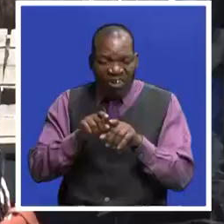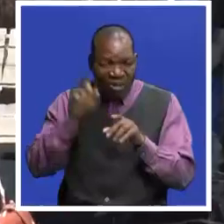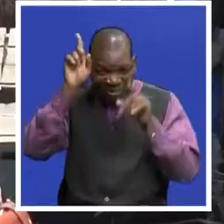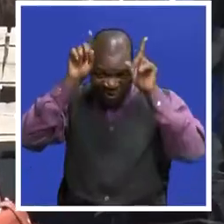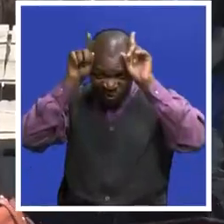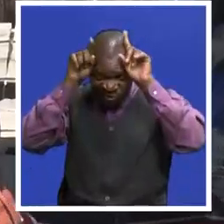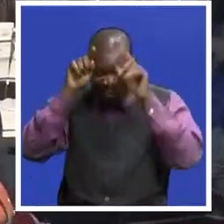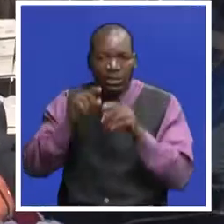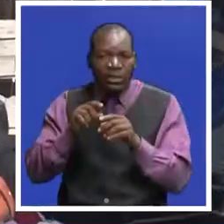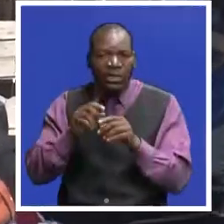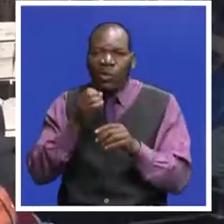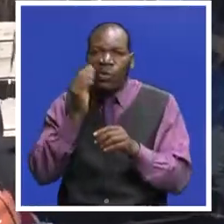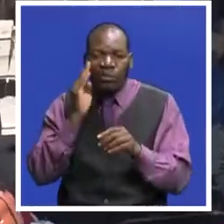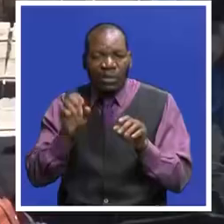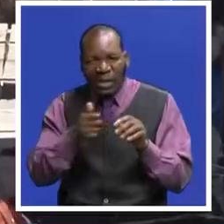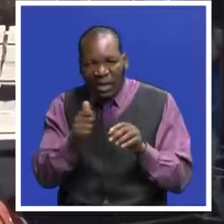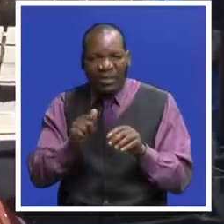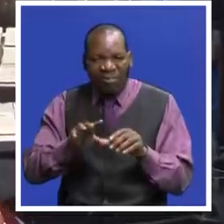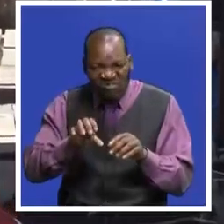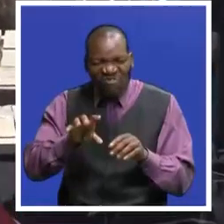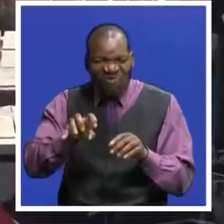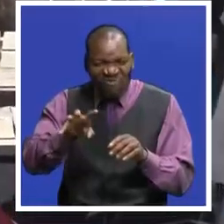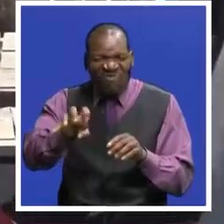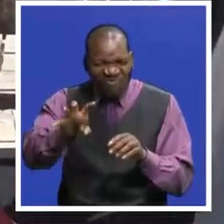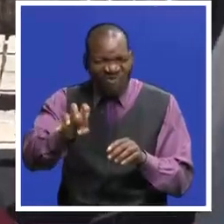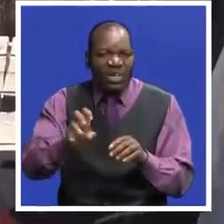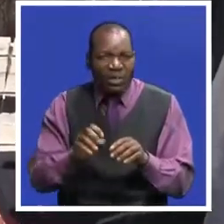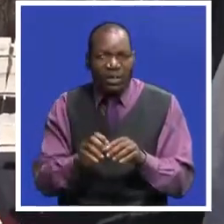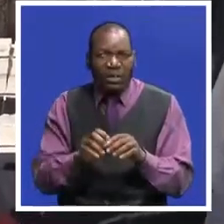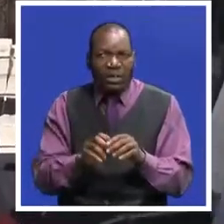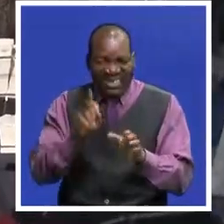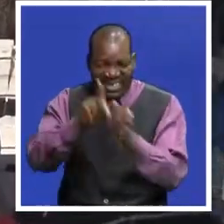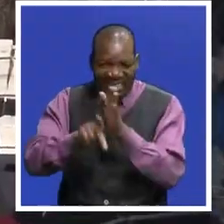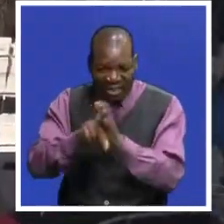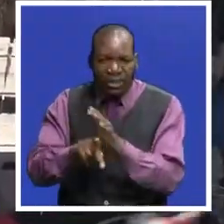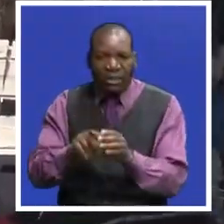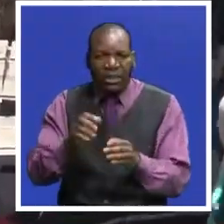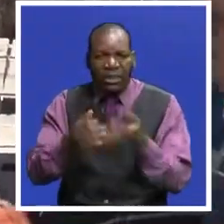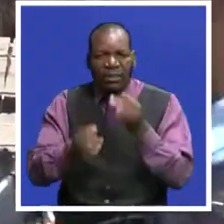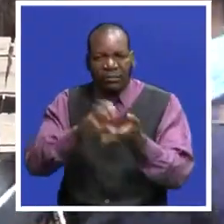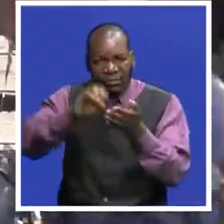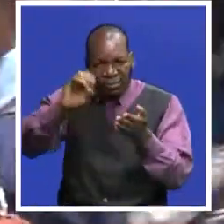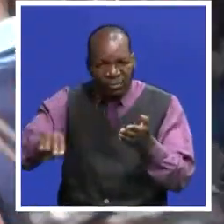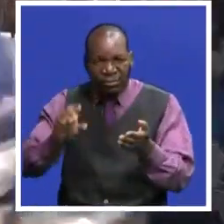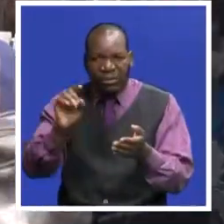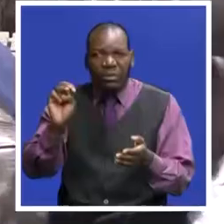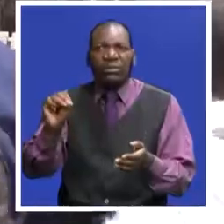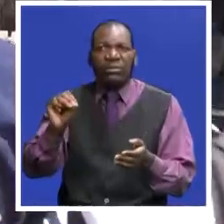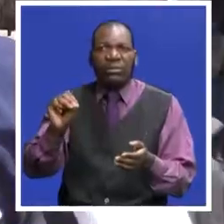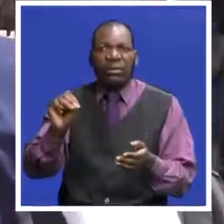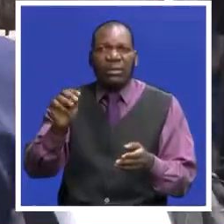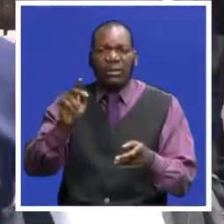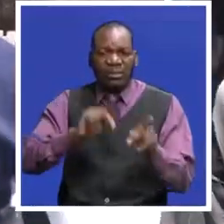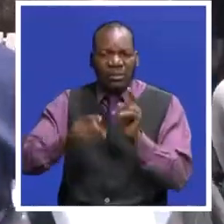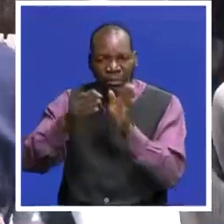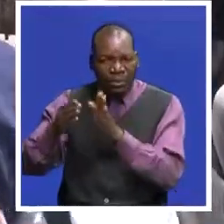Manumba, when I'm a Pira Gonsania, Voluma Manumba, Maya, whenever I go to Chosepa Market, a Pesacate and do I have a spy.